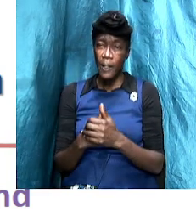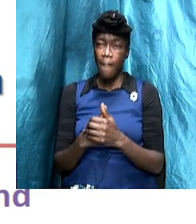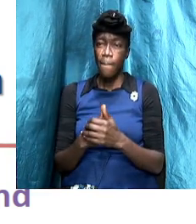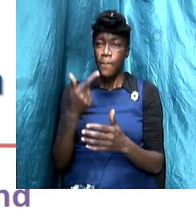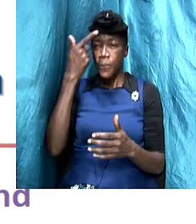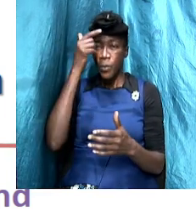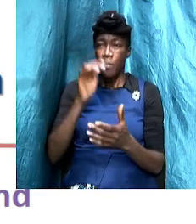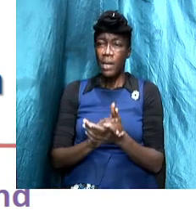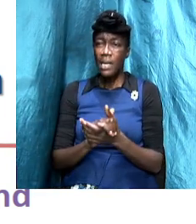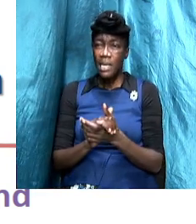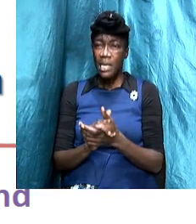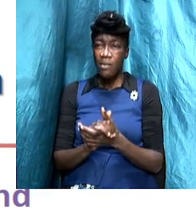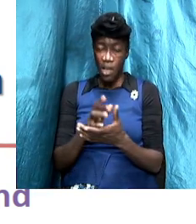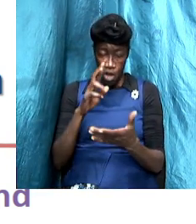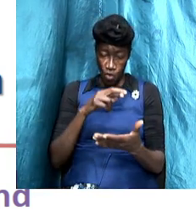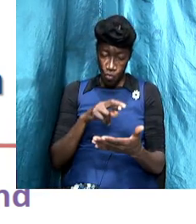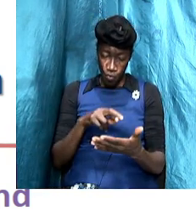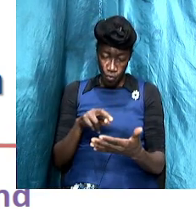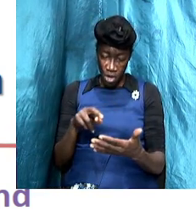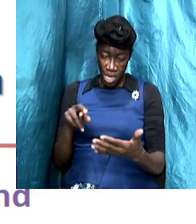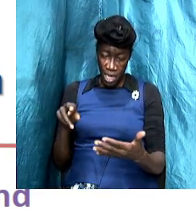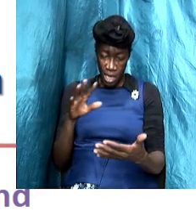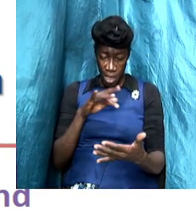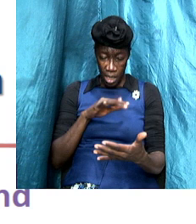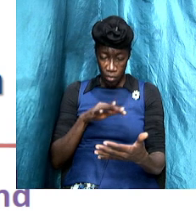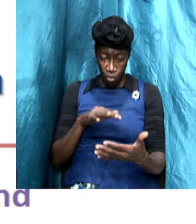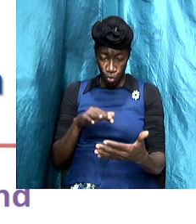We believe in reading and studying the Bible.